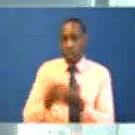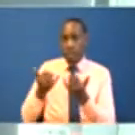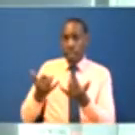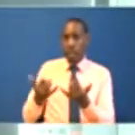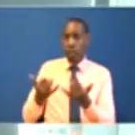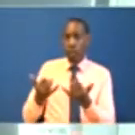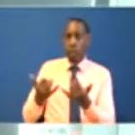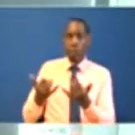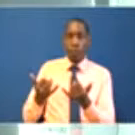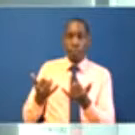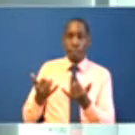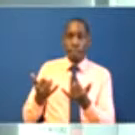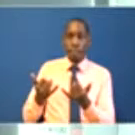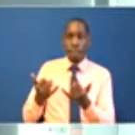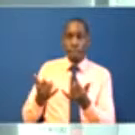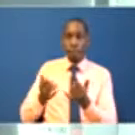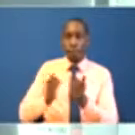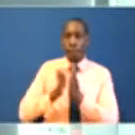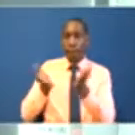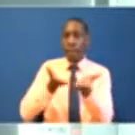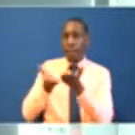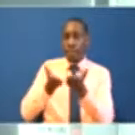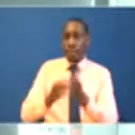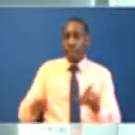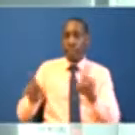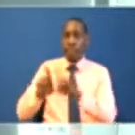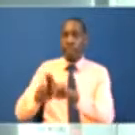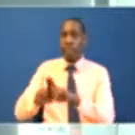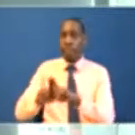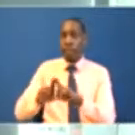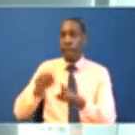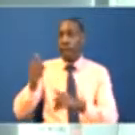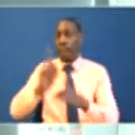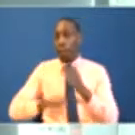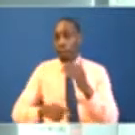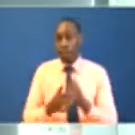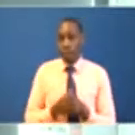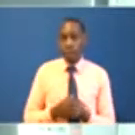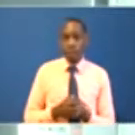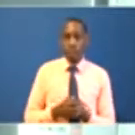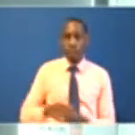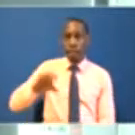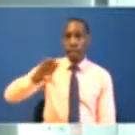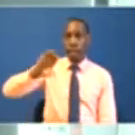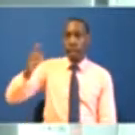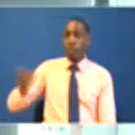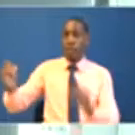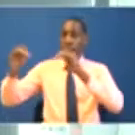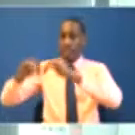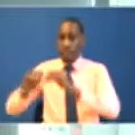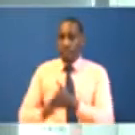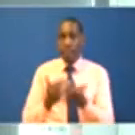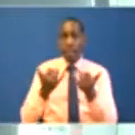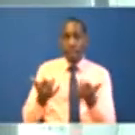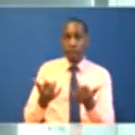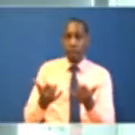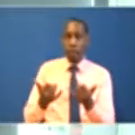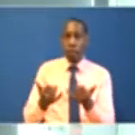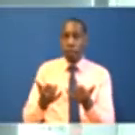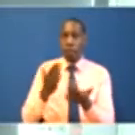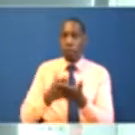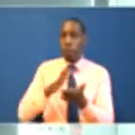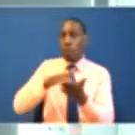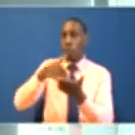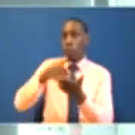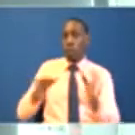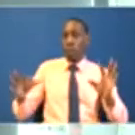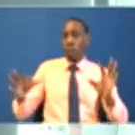civil uh the public service but also the the county assembly and this has been a real weak